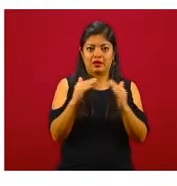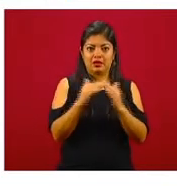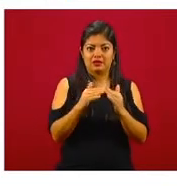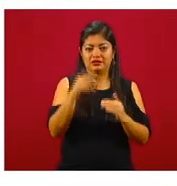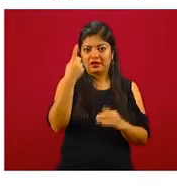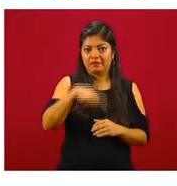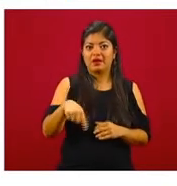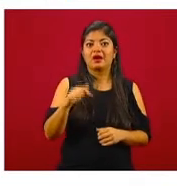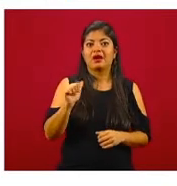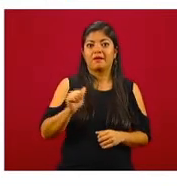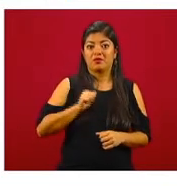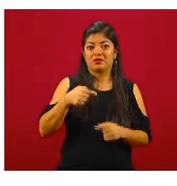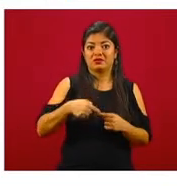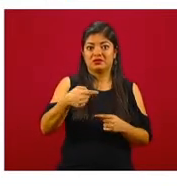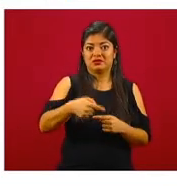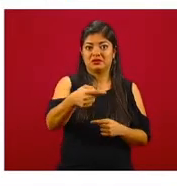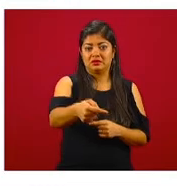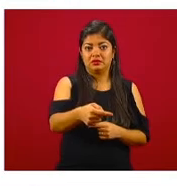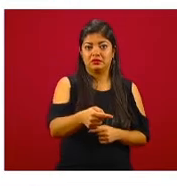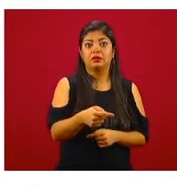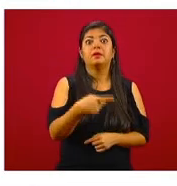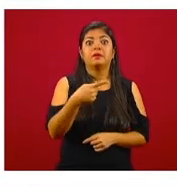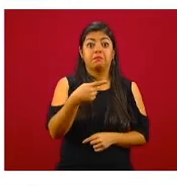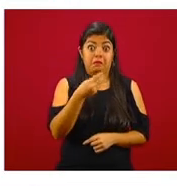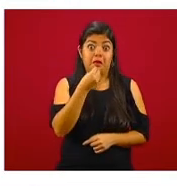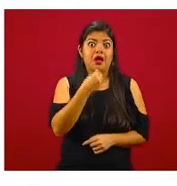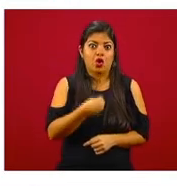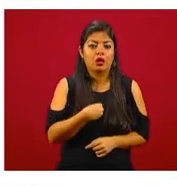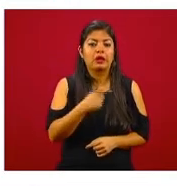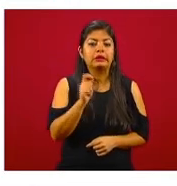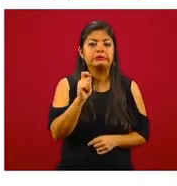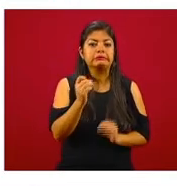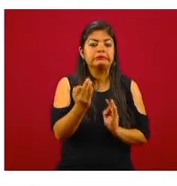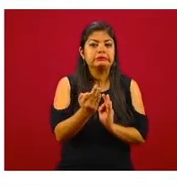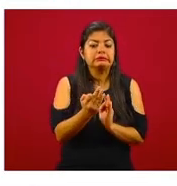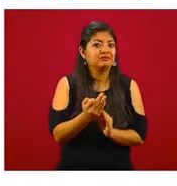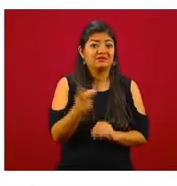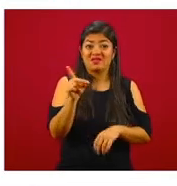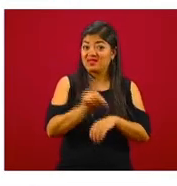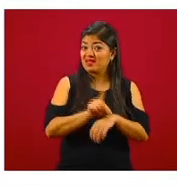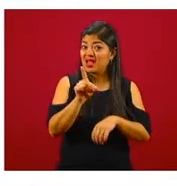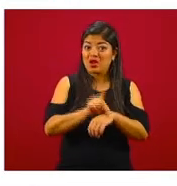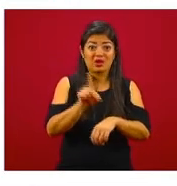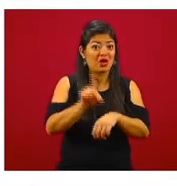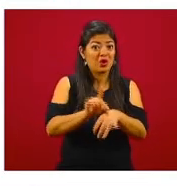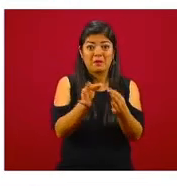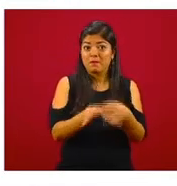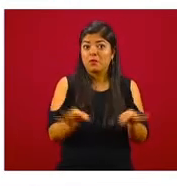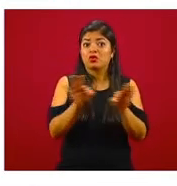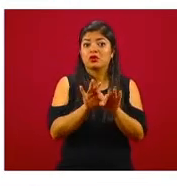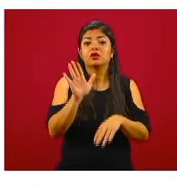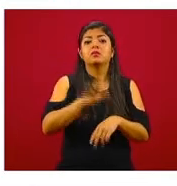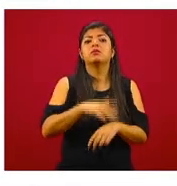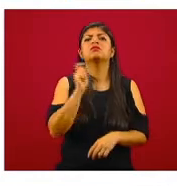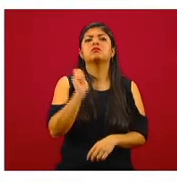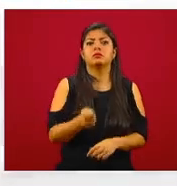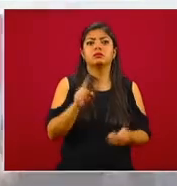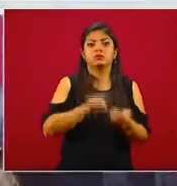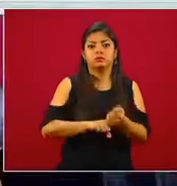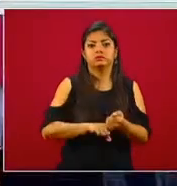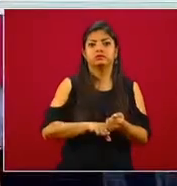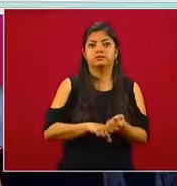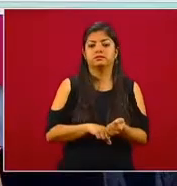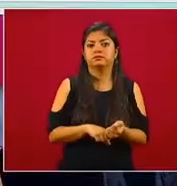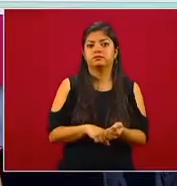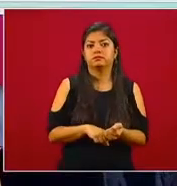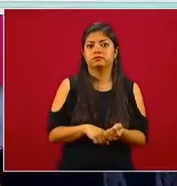but we aprovechar could estos still take últimos días, advantage of y it and aunque parecen stay at pocos home días, to cada take día cuenta, cada día advantage es of these few days. importante And even though porque they look reduce as la if they